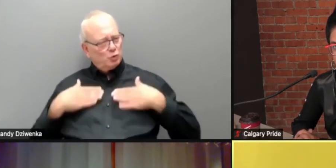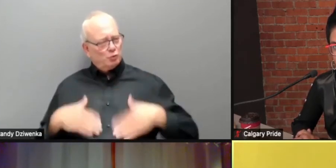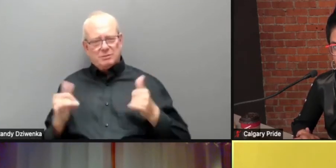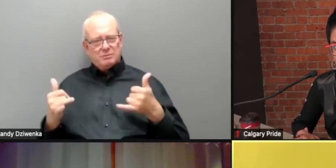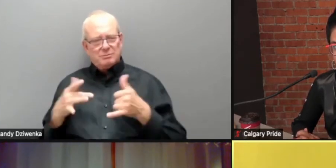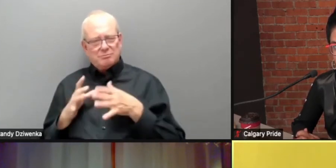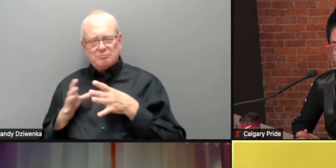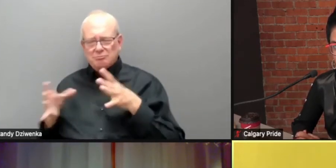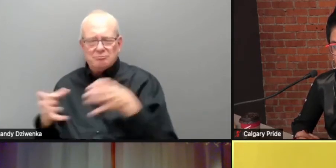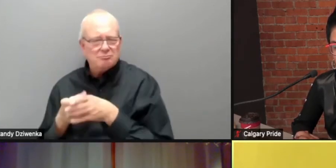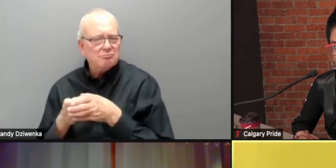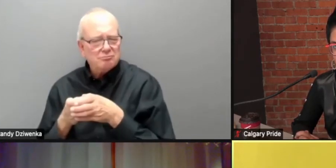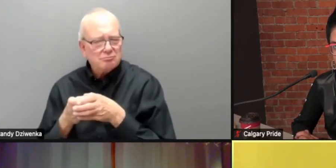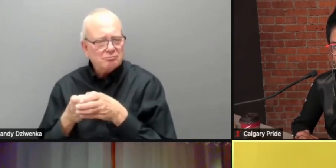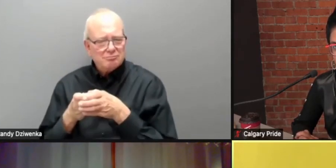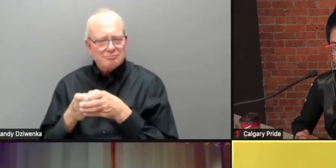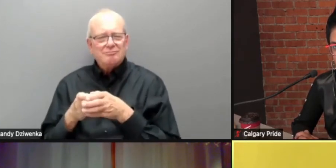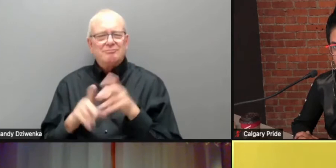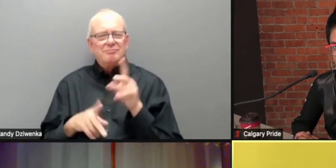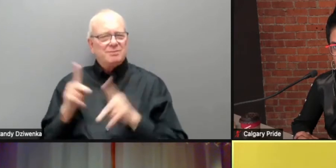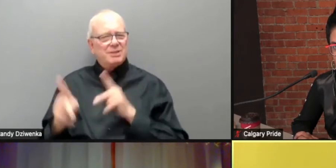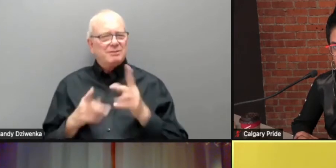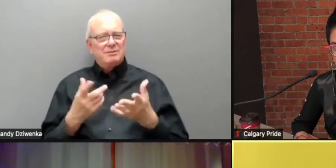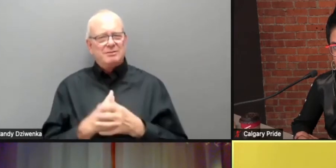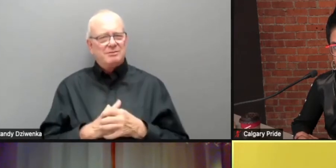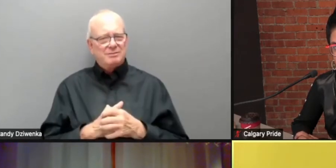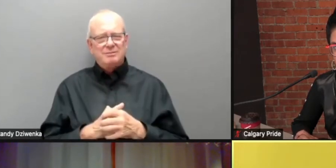the pandemic came, and now we are